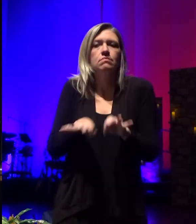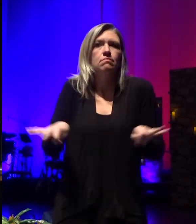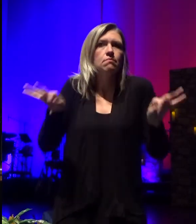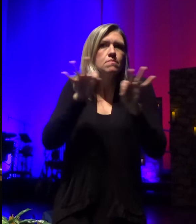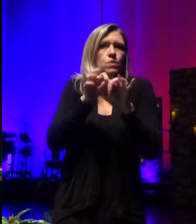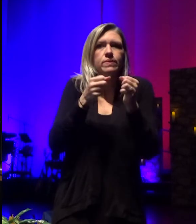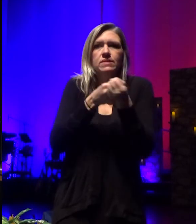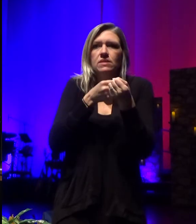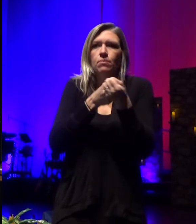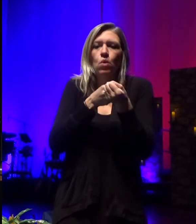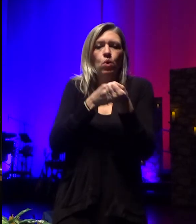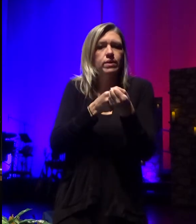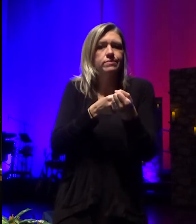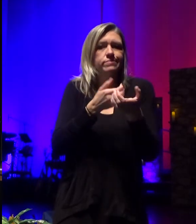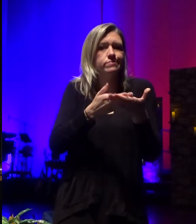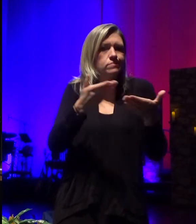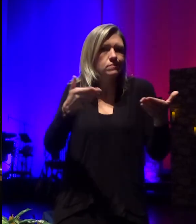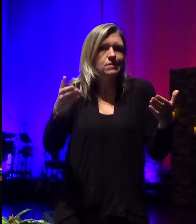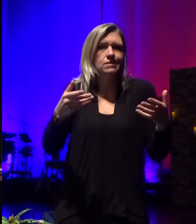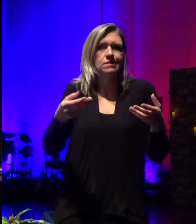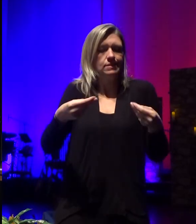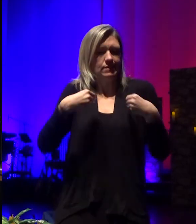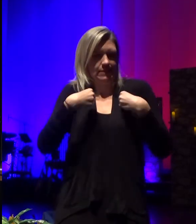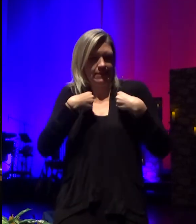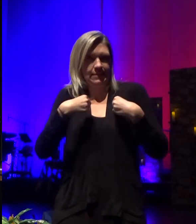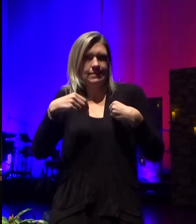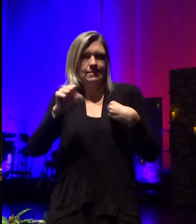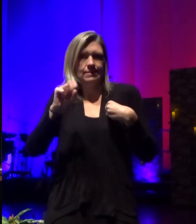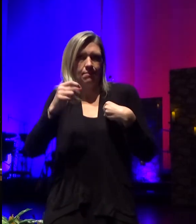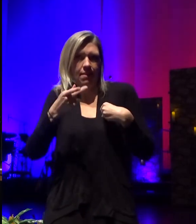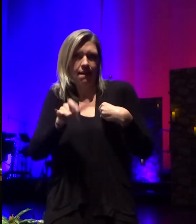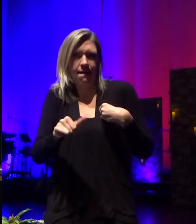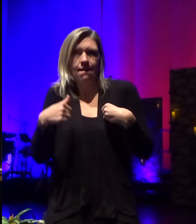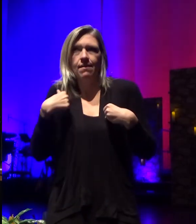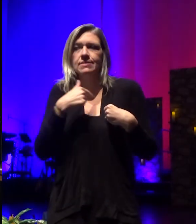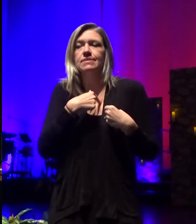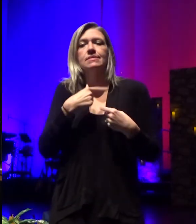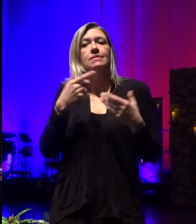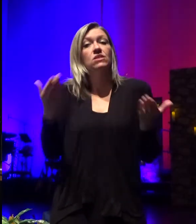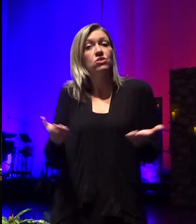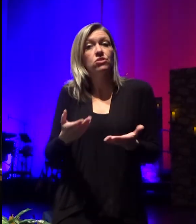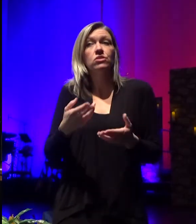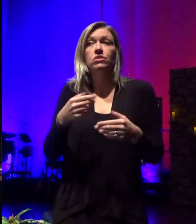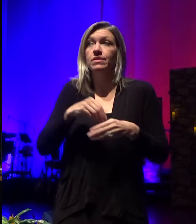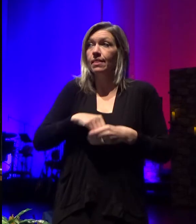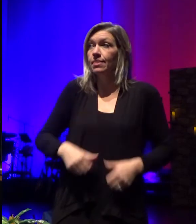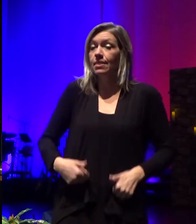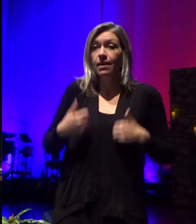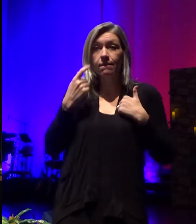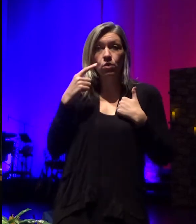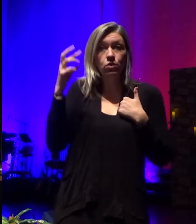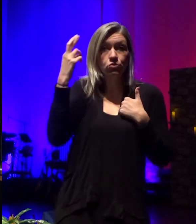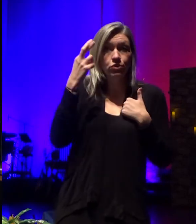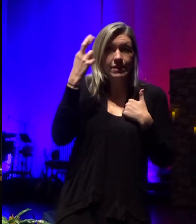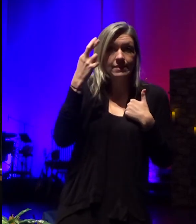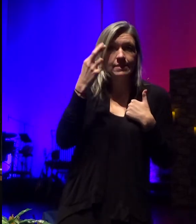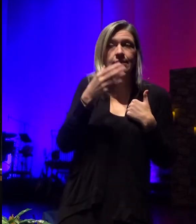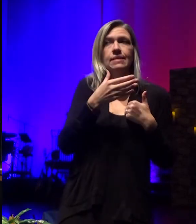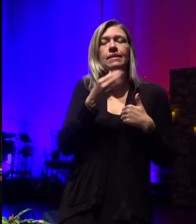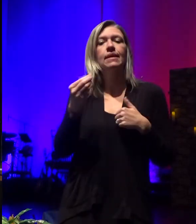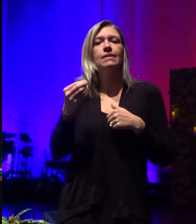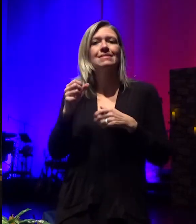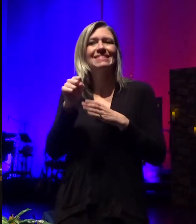support mechanisms that supply us, they're in our lives for a reason and also for a